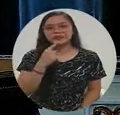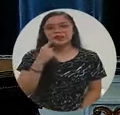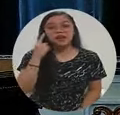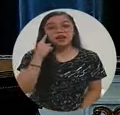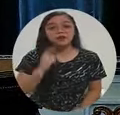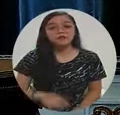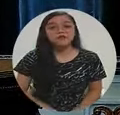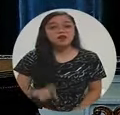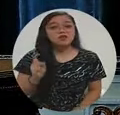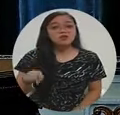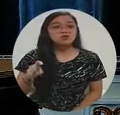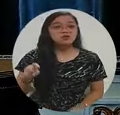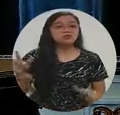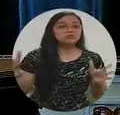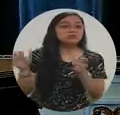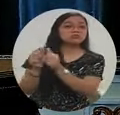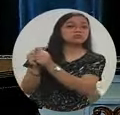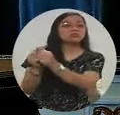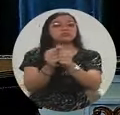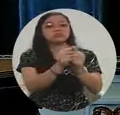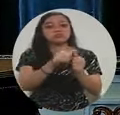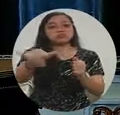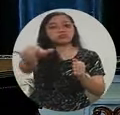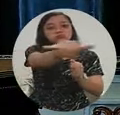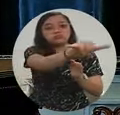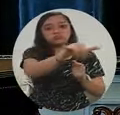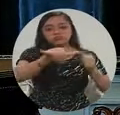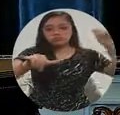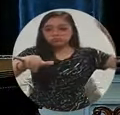My friend, we ought to be like-minded.